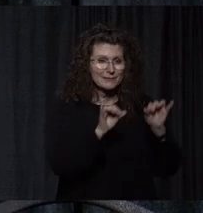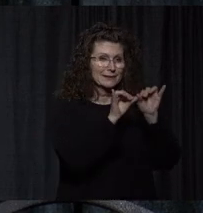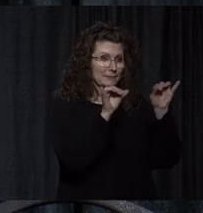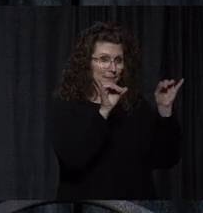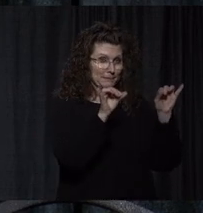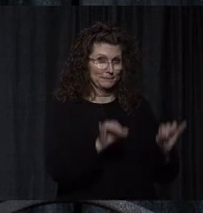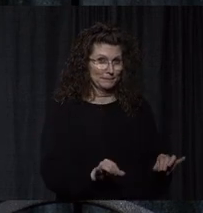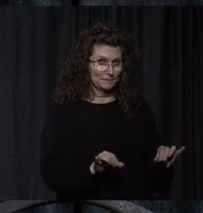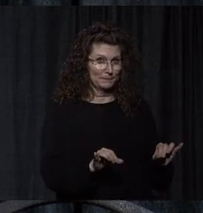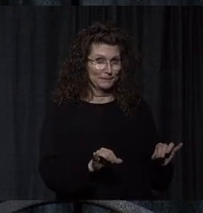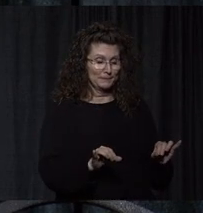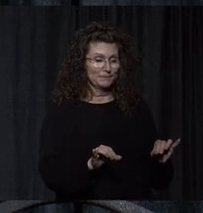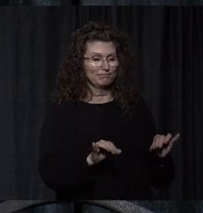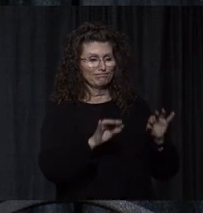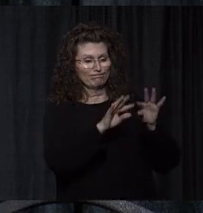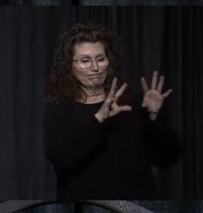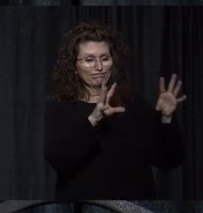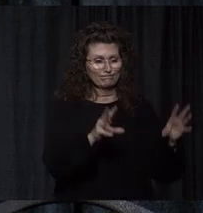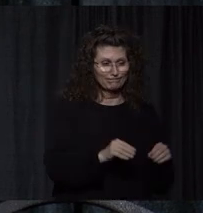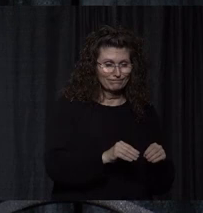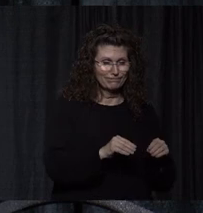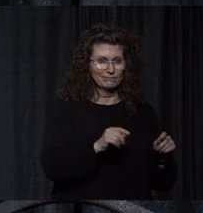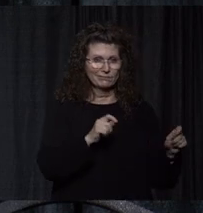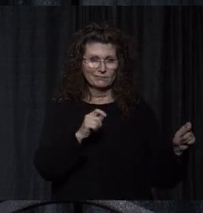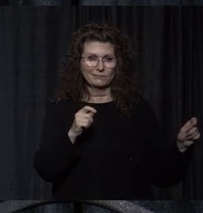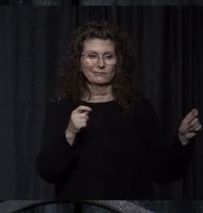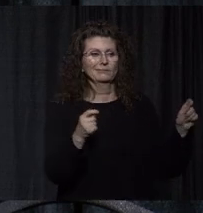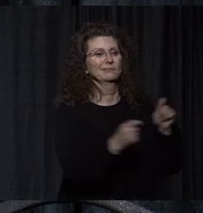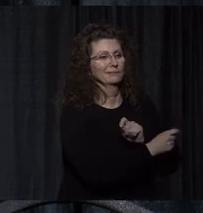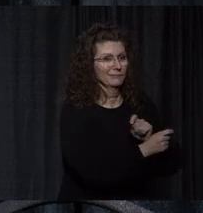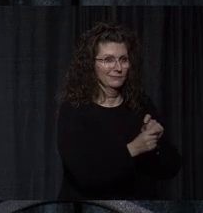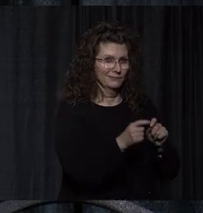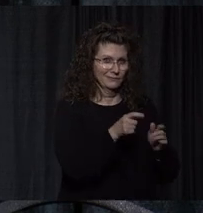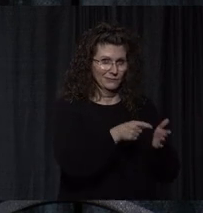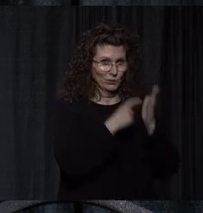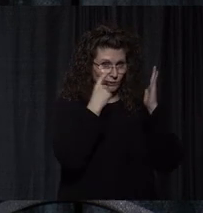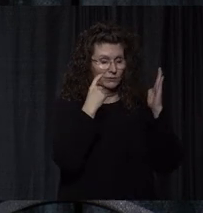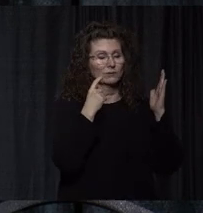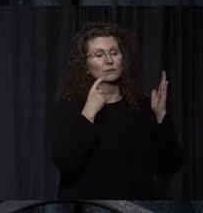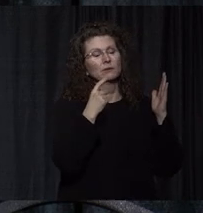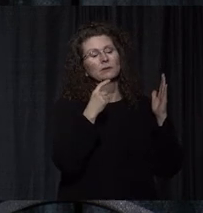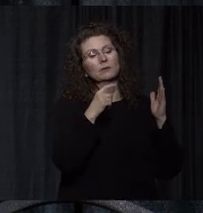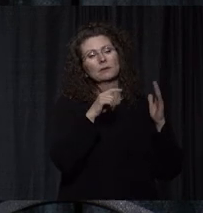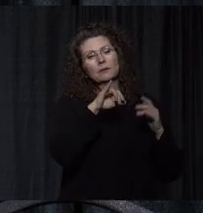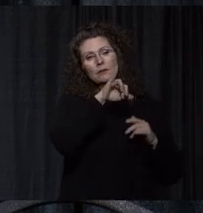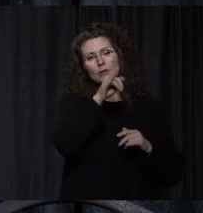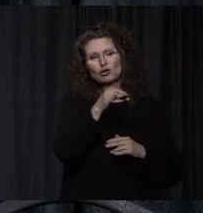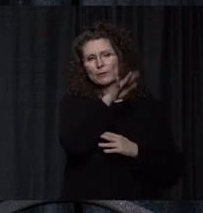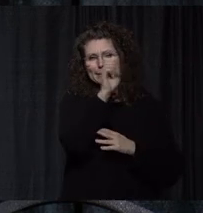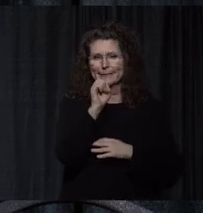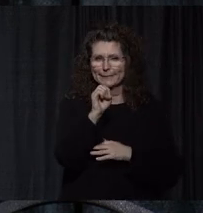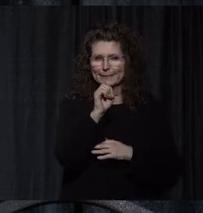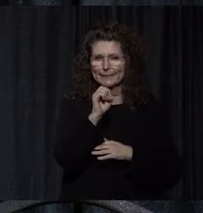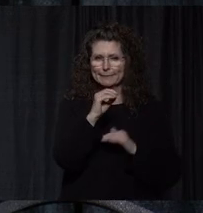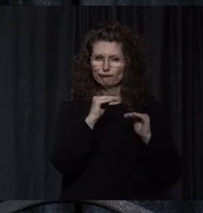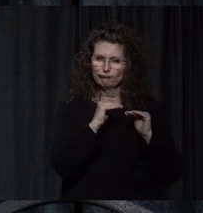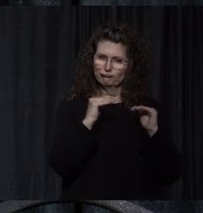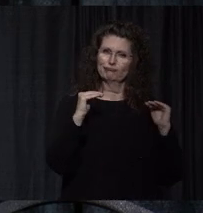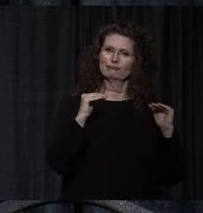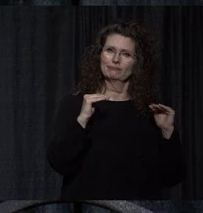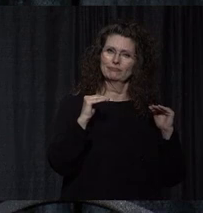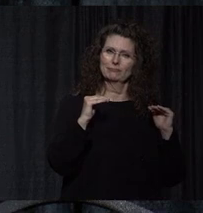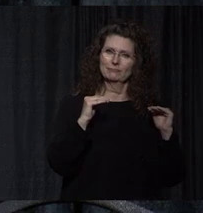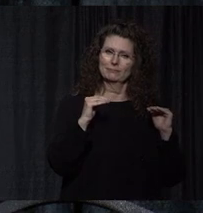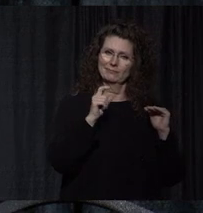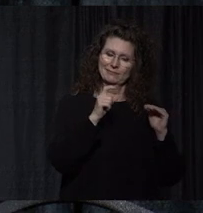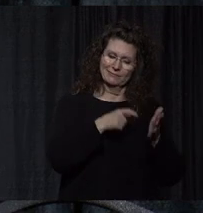systemically, there is some systems change work and justice change work that needs to happen